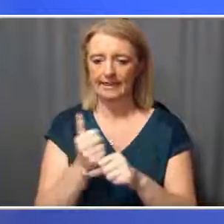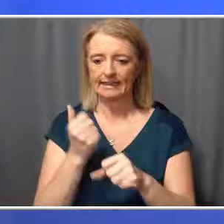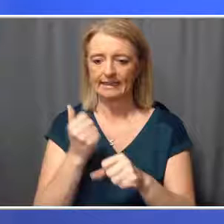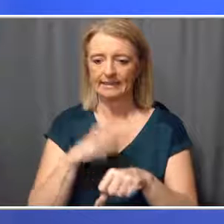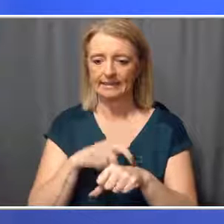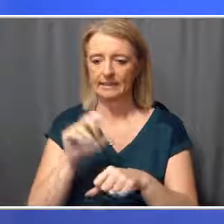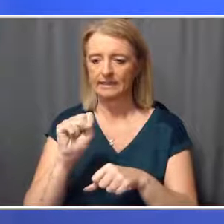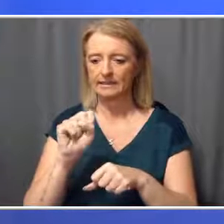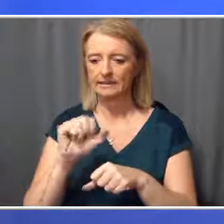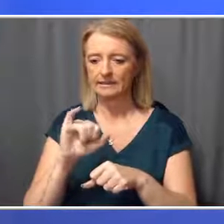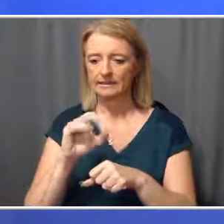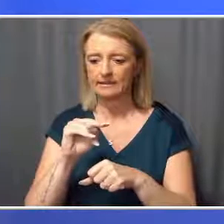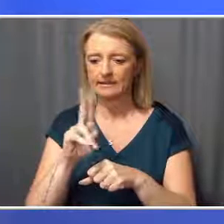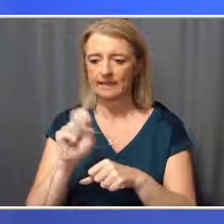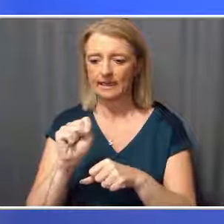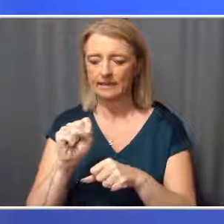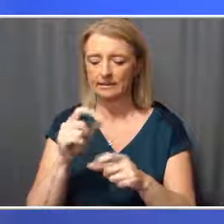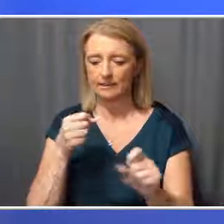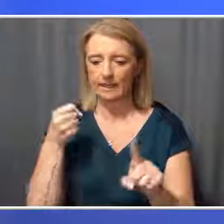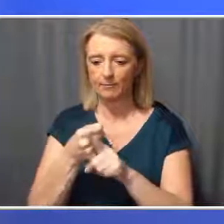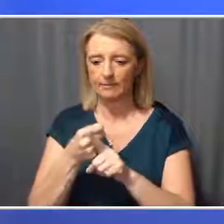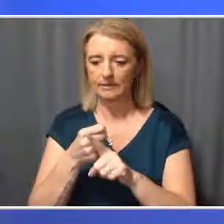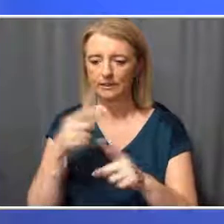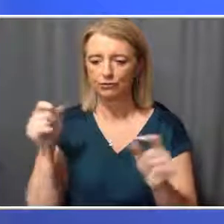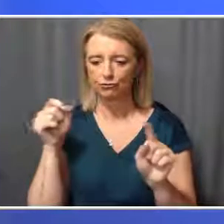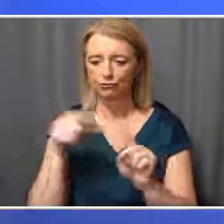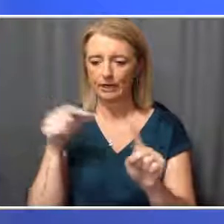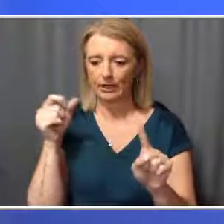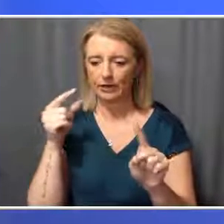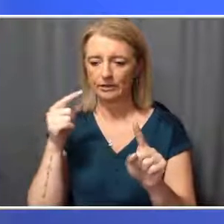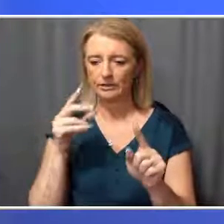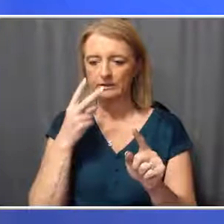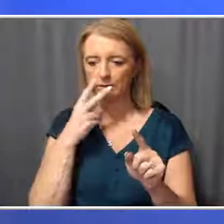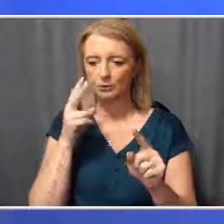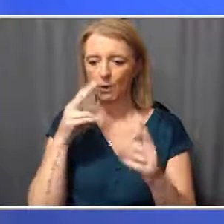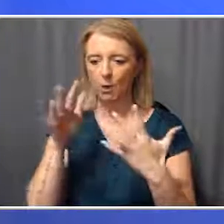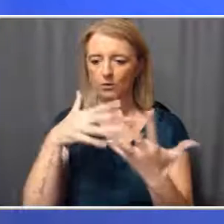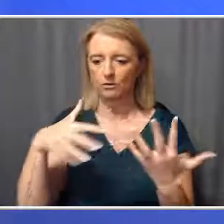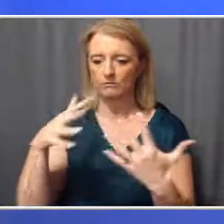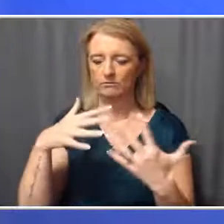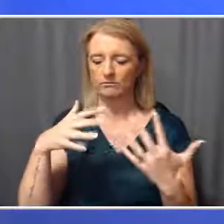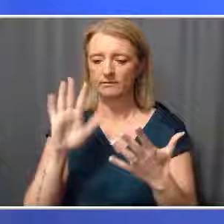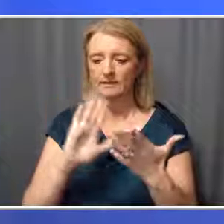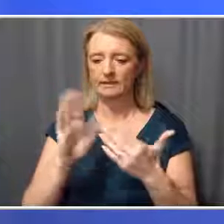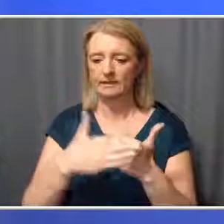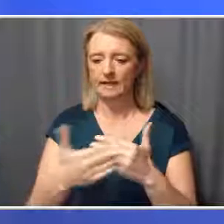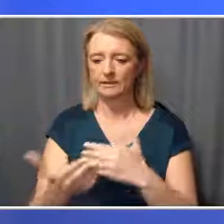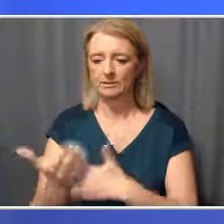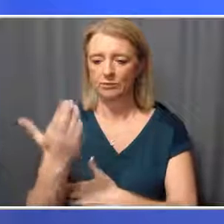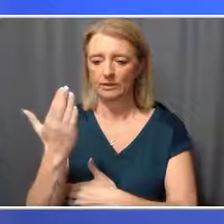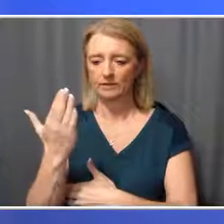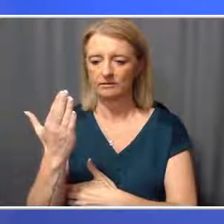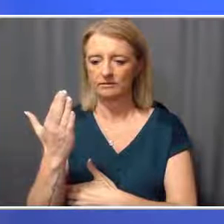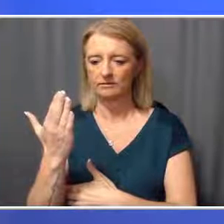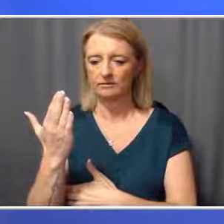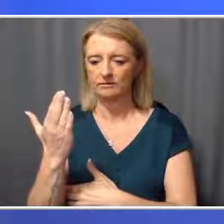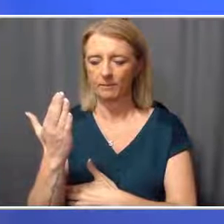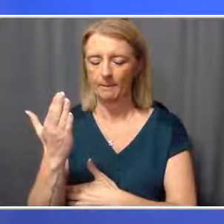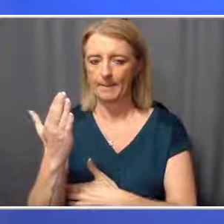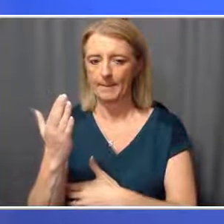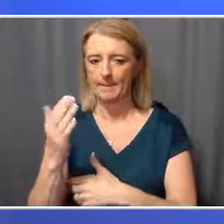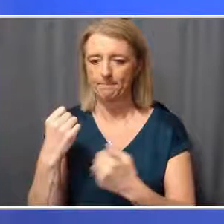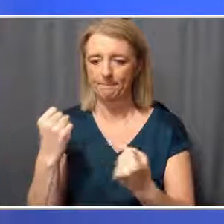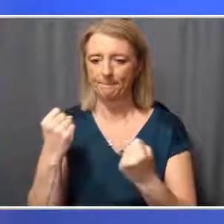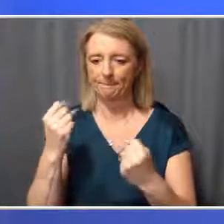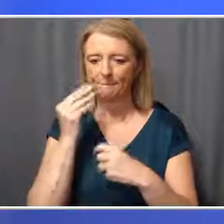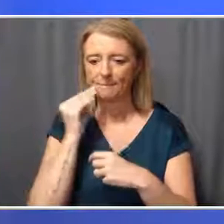2.5 hour drive, like I made it 3 hours, and I was still only to Ottawa, Kansas, which is still an hour away. I had to call my husband and say, can you